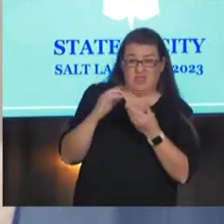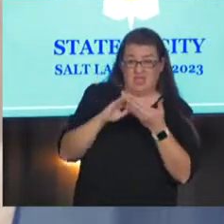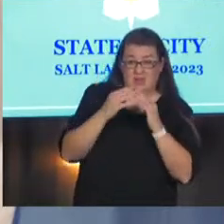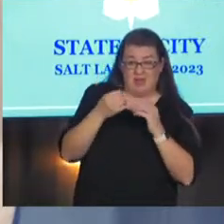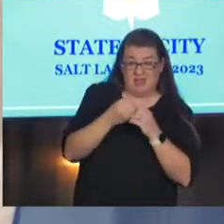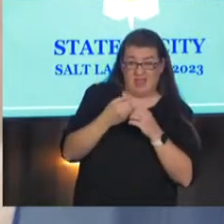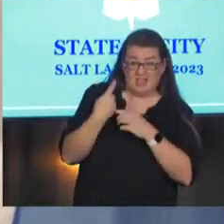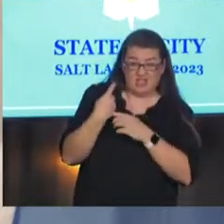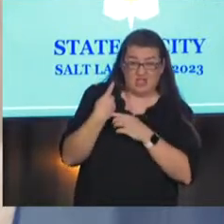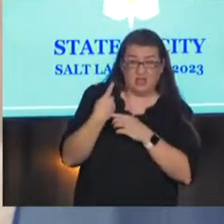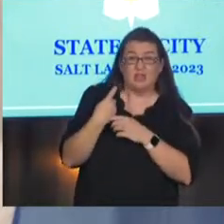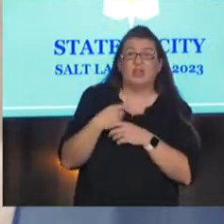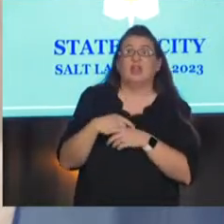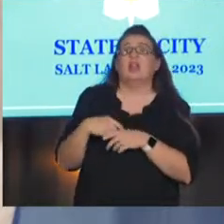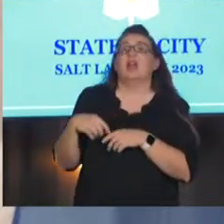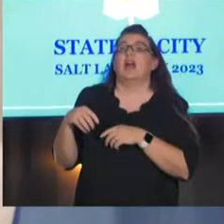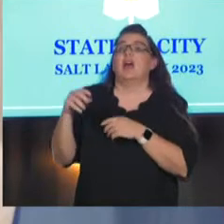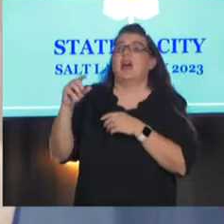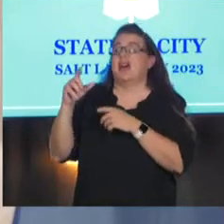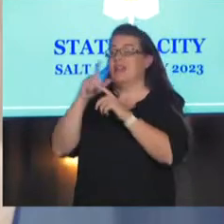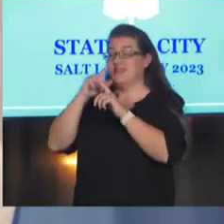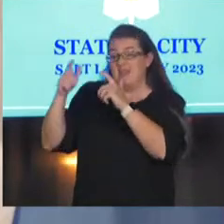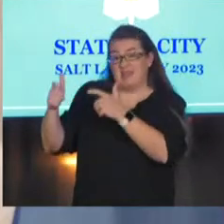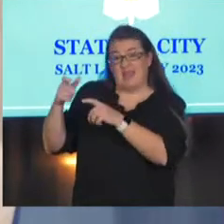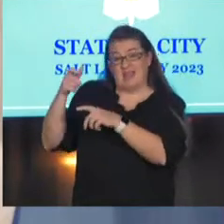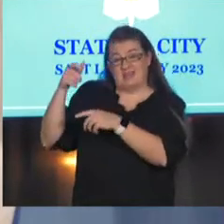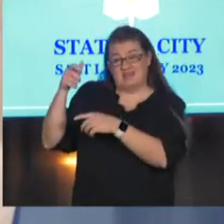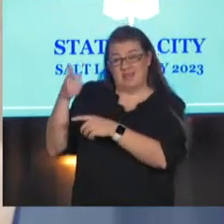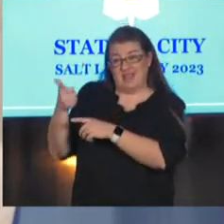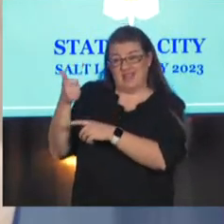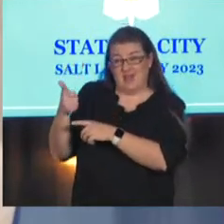the Great Salt Lake is sitting at, on average, a